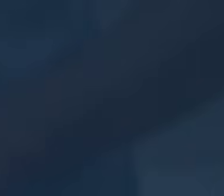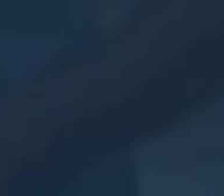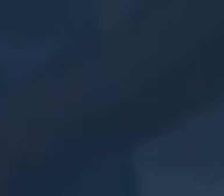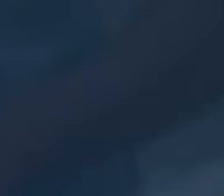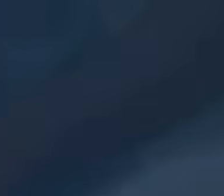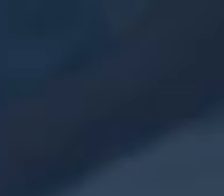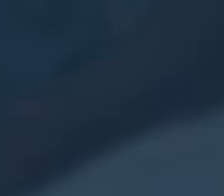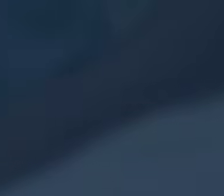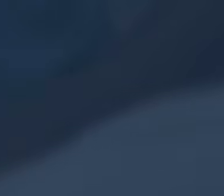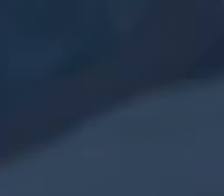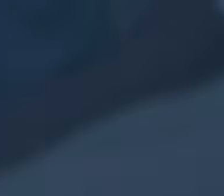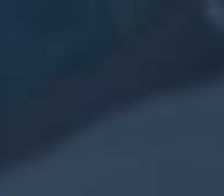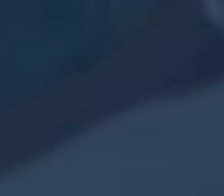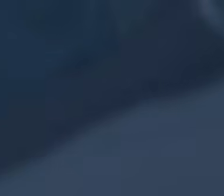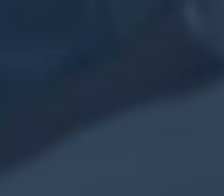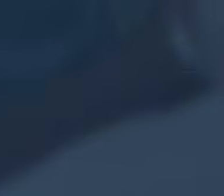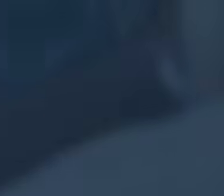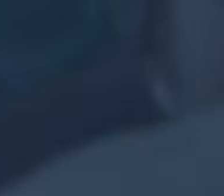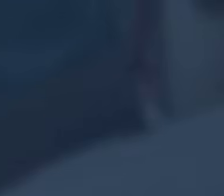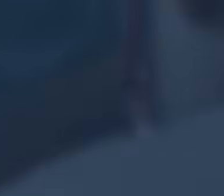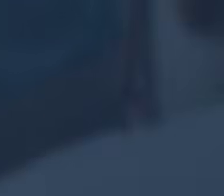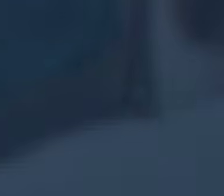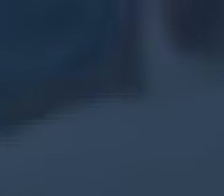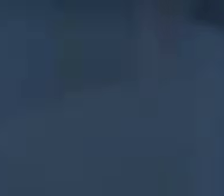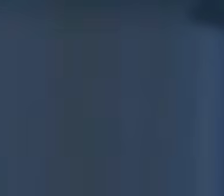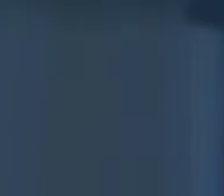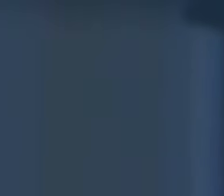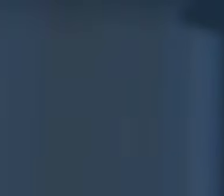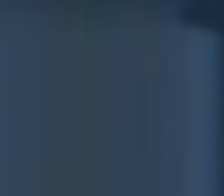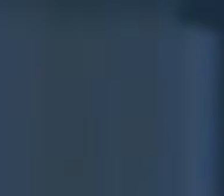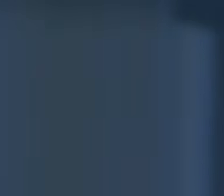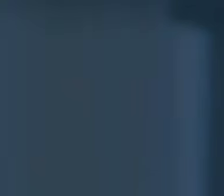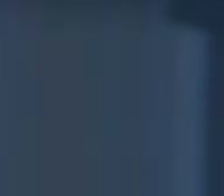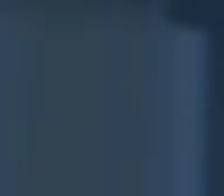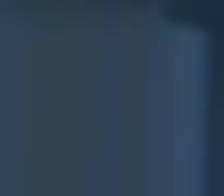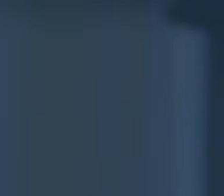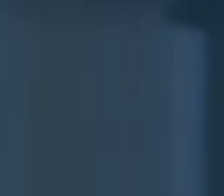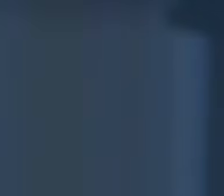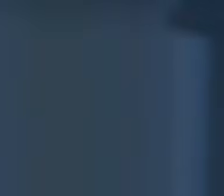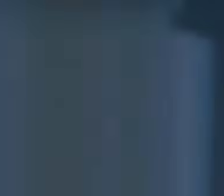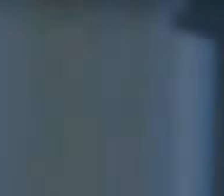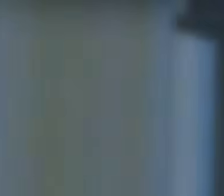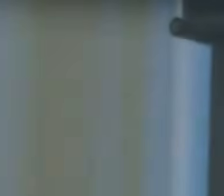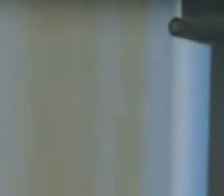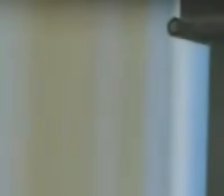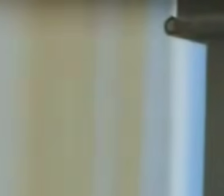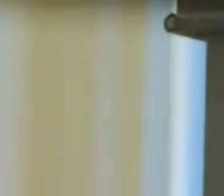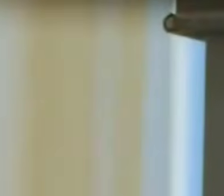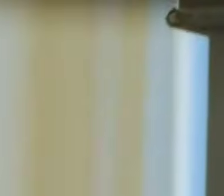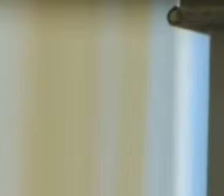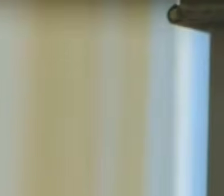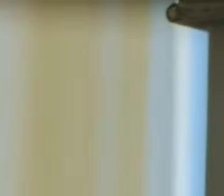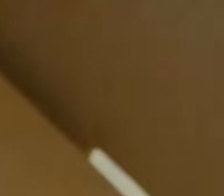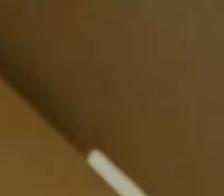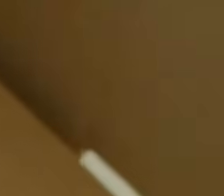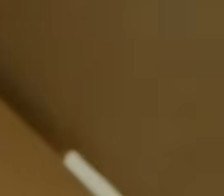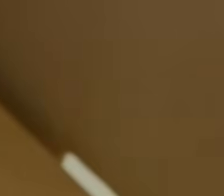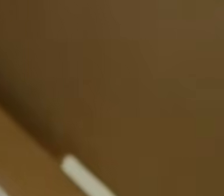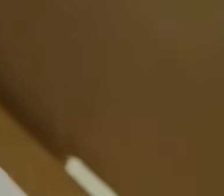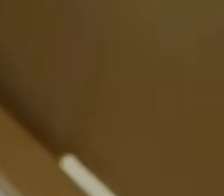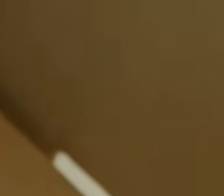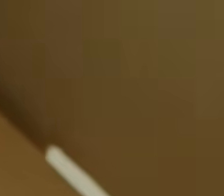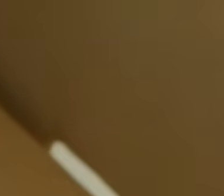7 a.m. to 5 p.m. Follow the instructions to mark your ballot correctly. Your vote is your